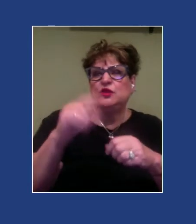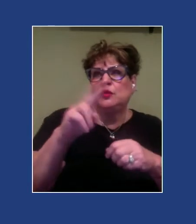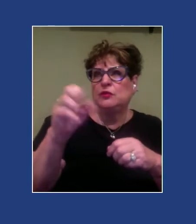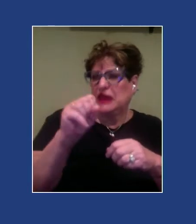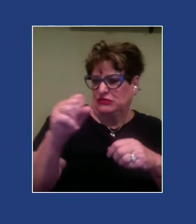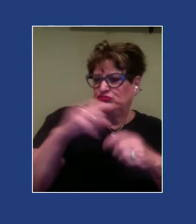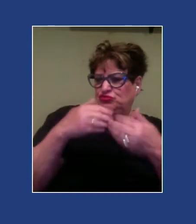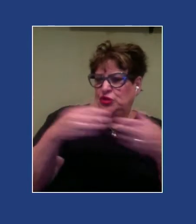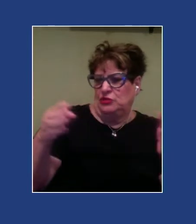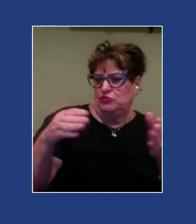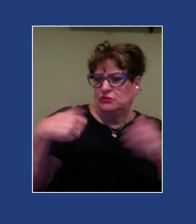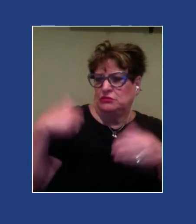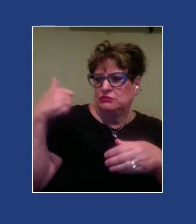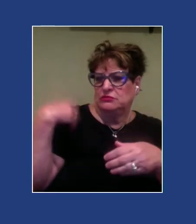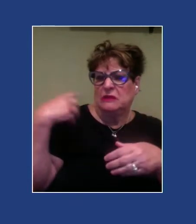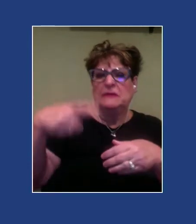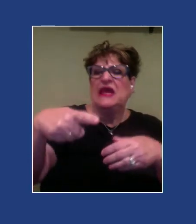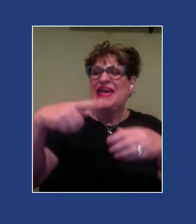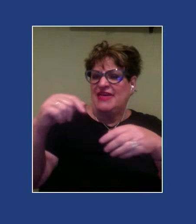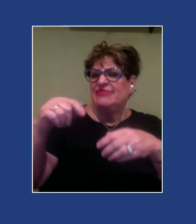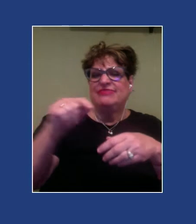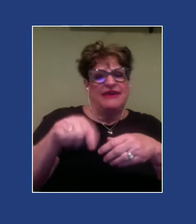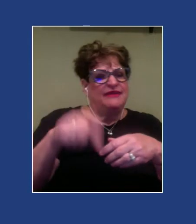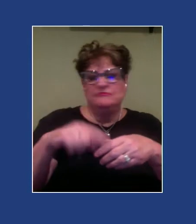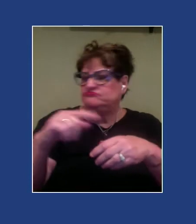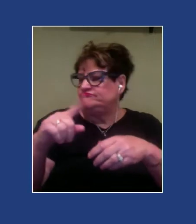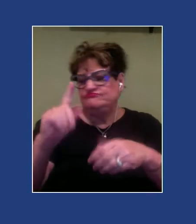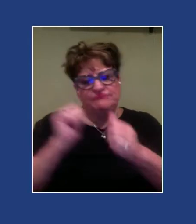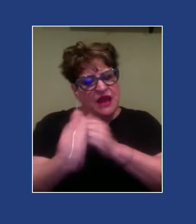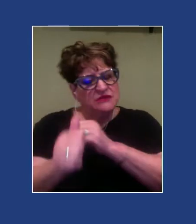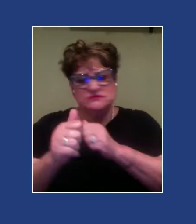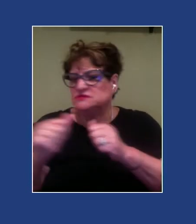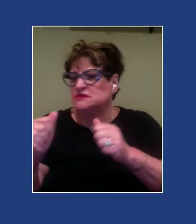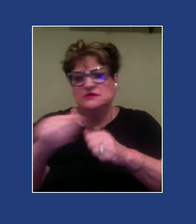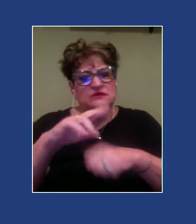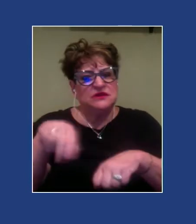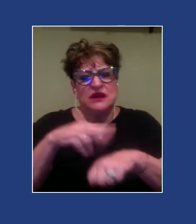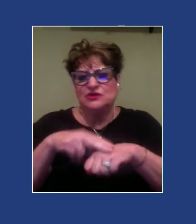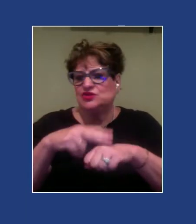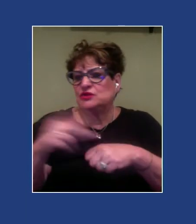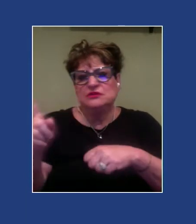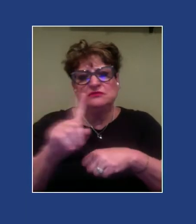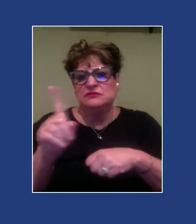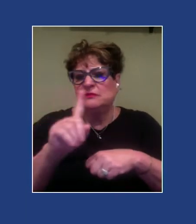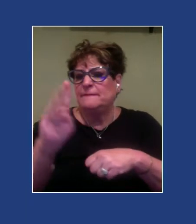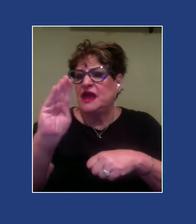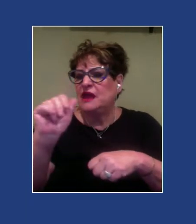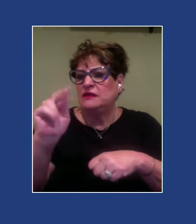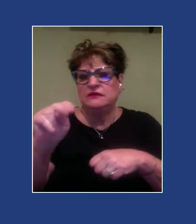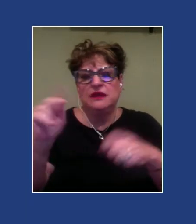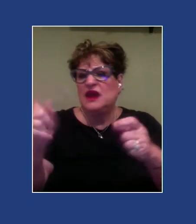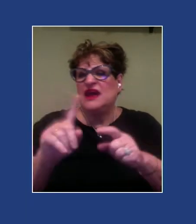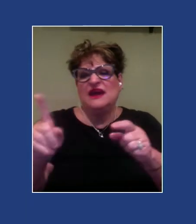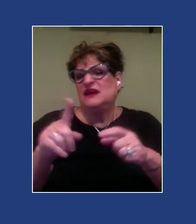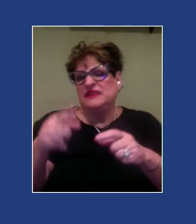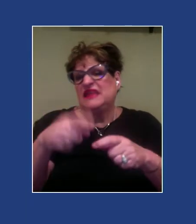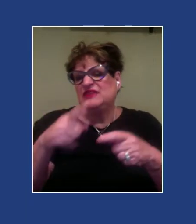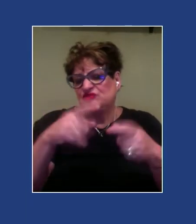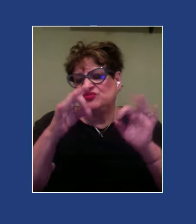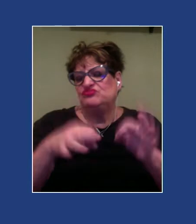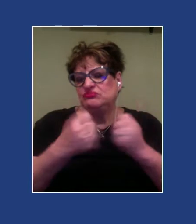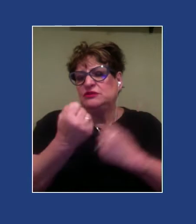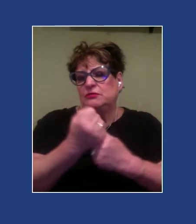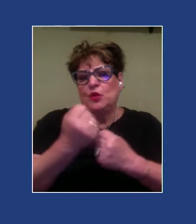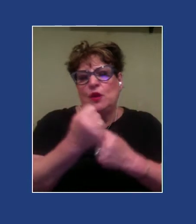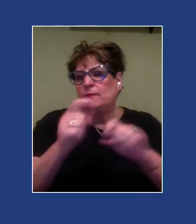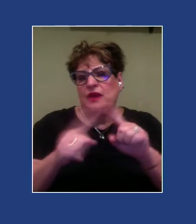passed a resolution in support of an international ban on conversion efforts. Neither of those bans have happened yet. It's just, resolutions in support of